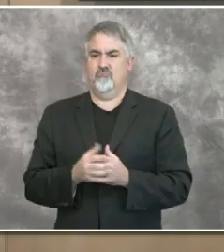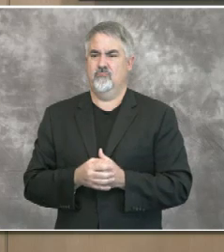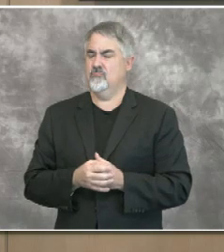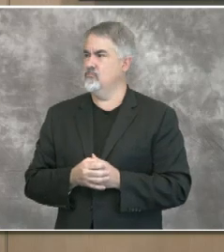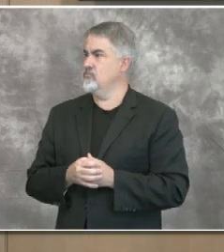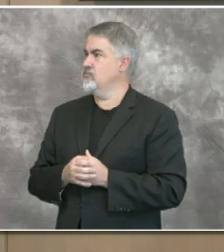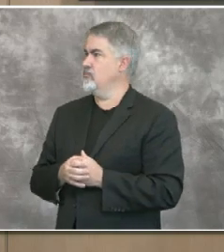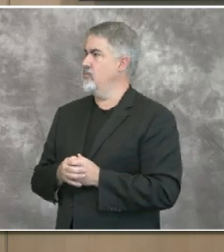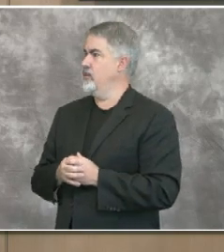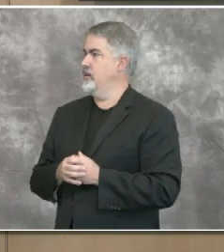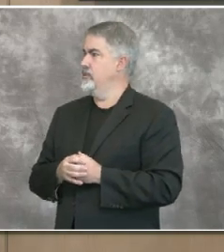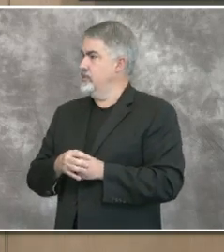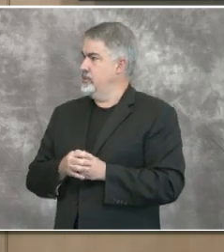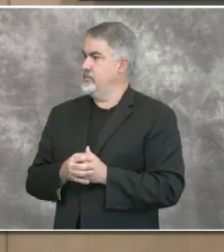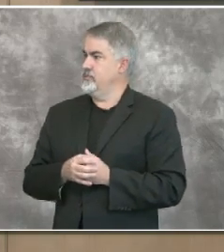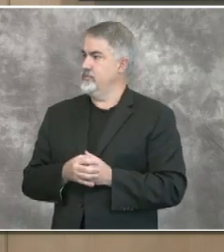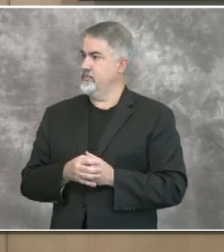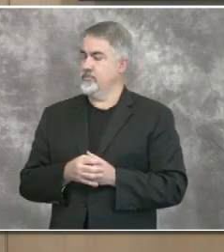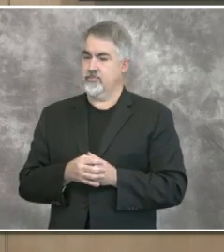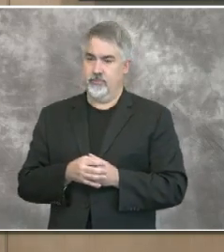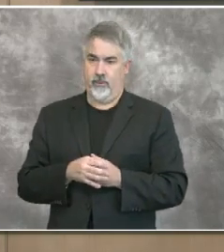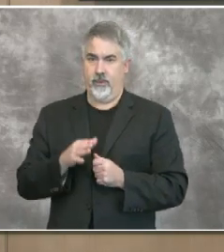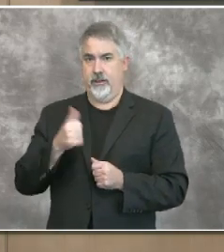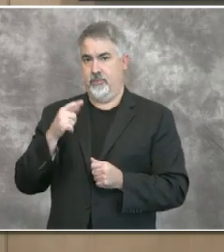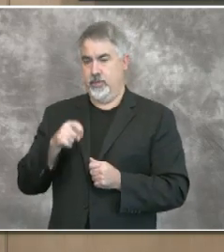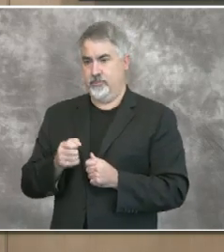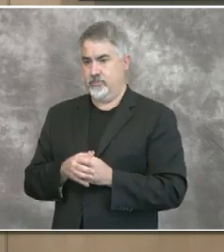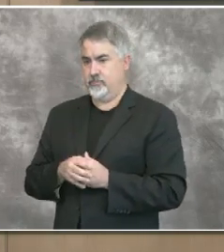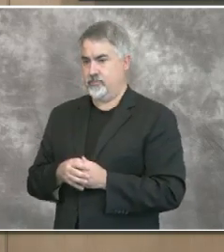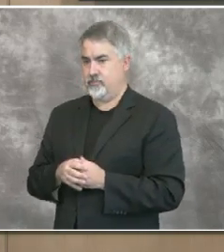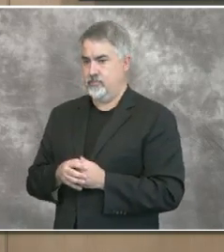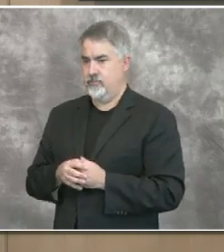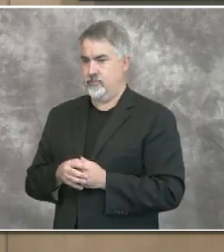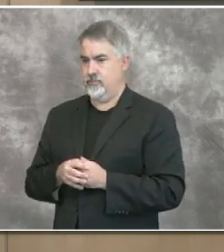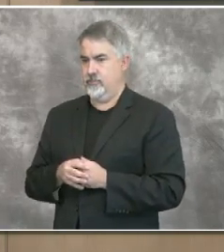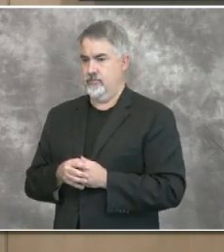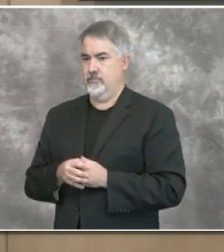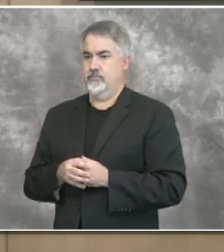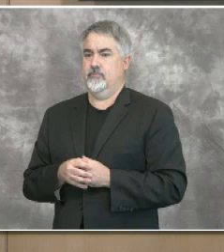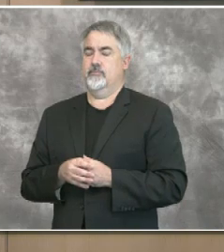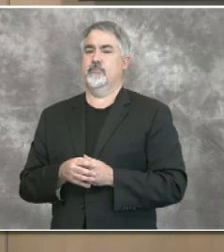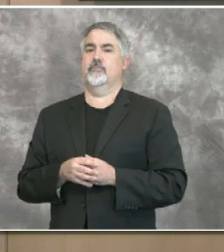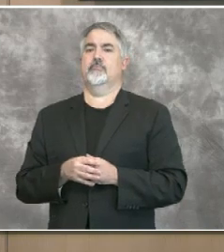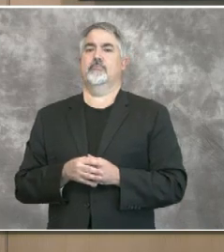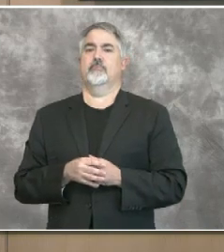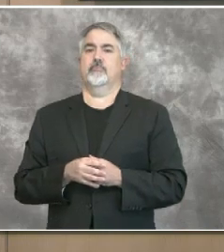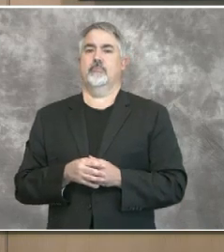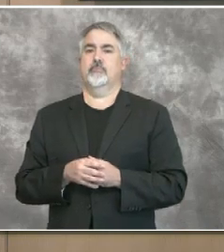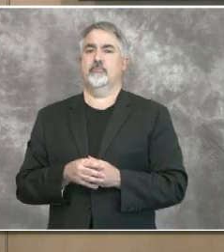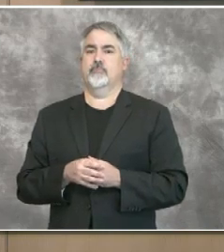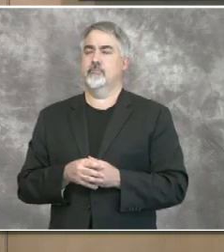to that. Just a clarification. Let's see.